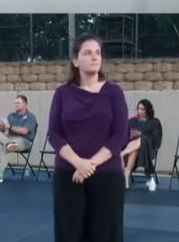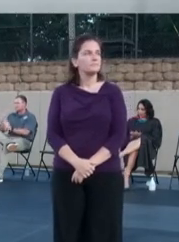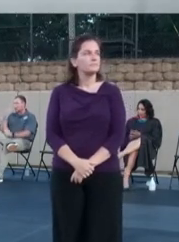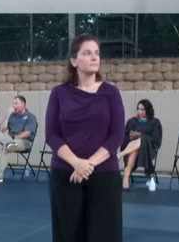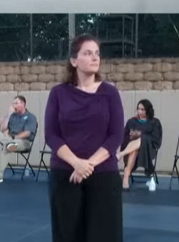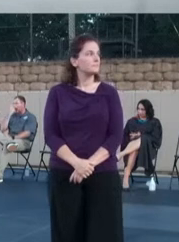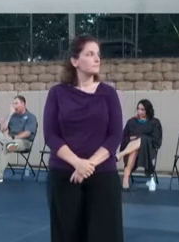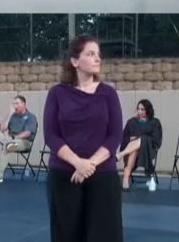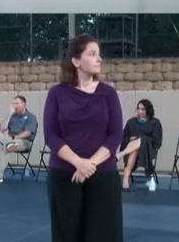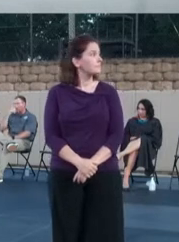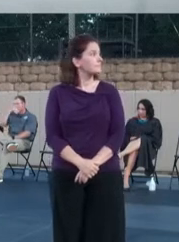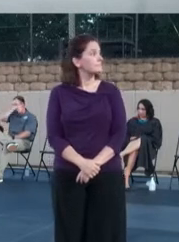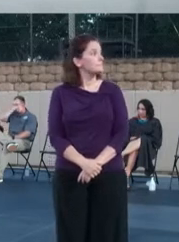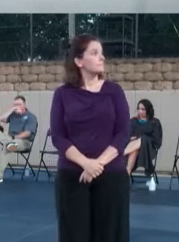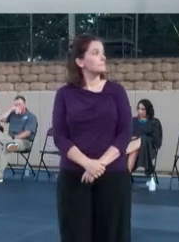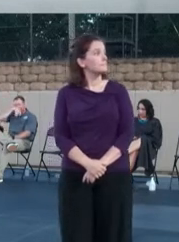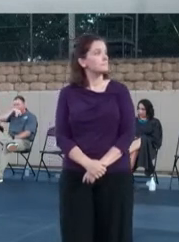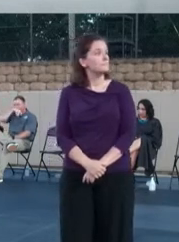Thank you, Brooke.